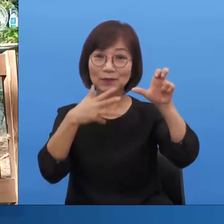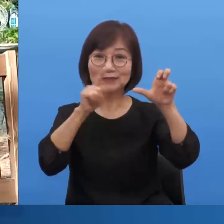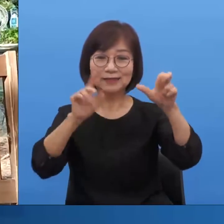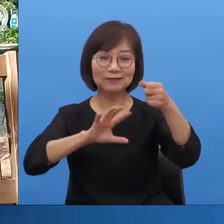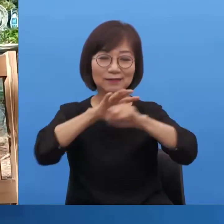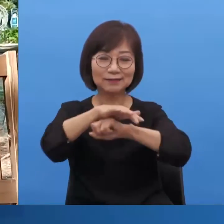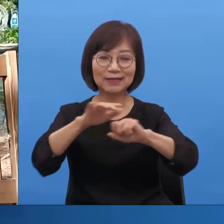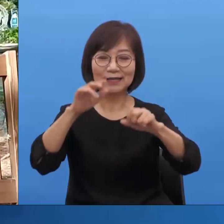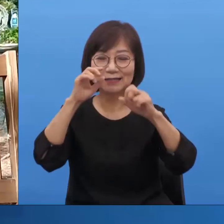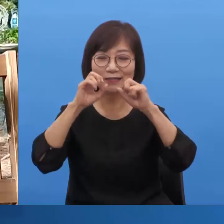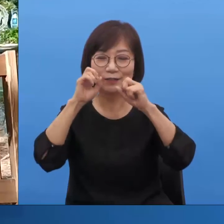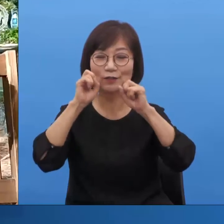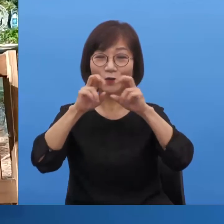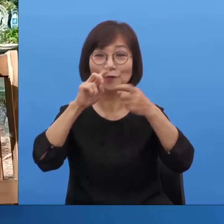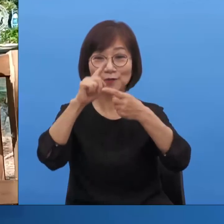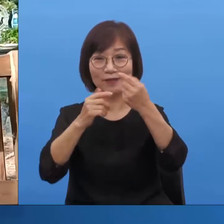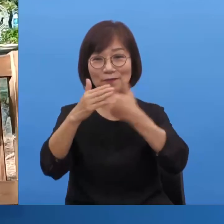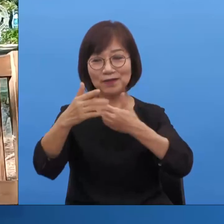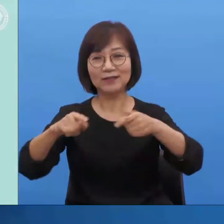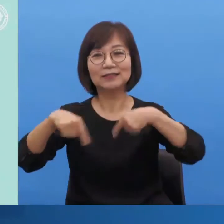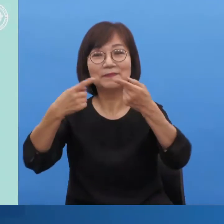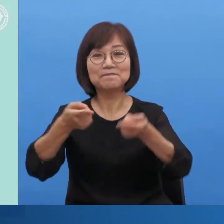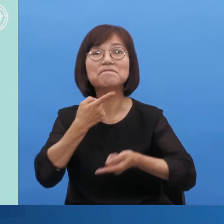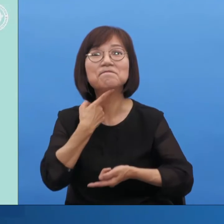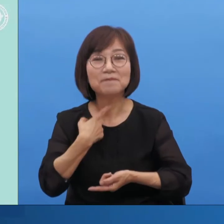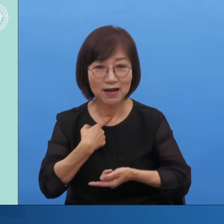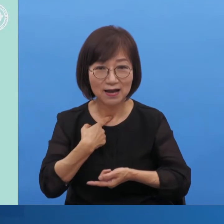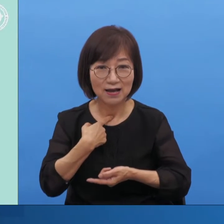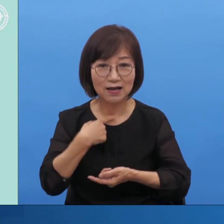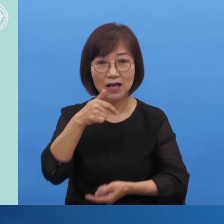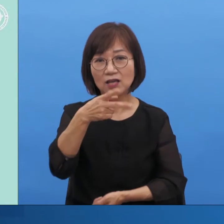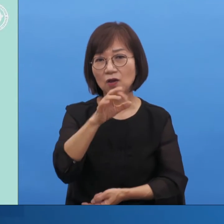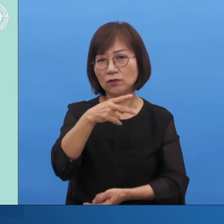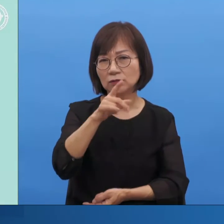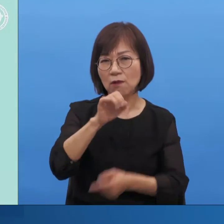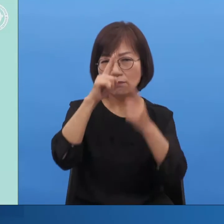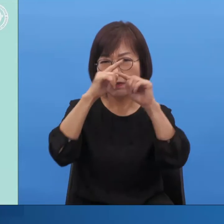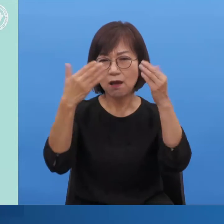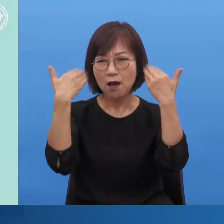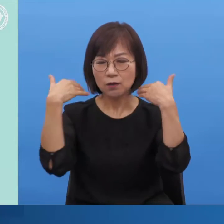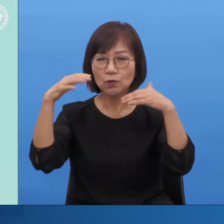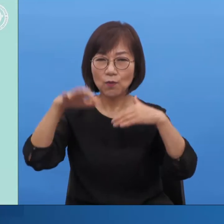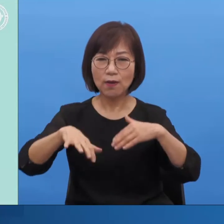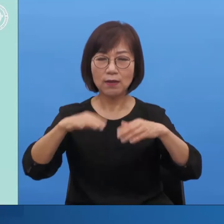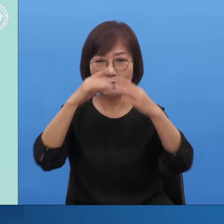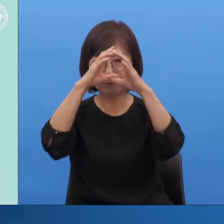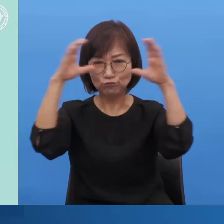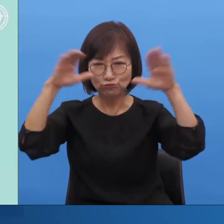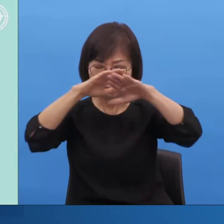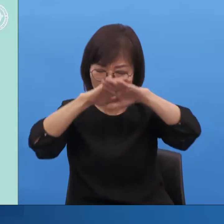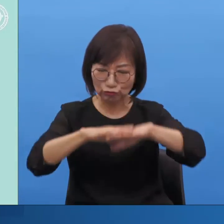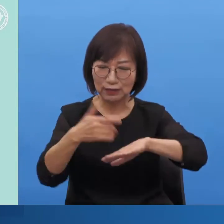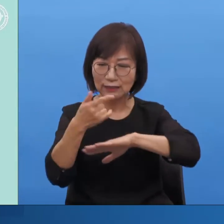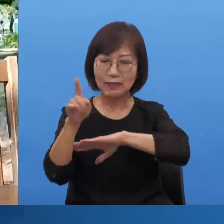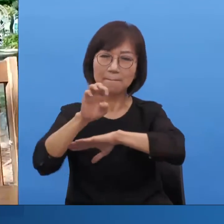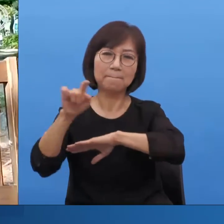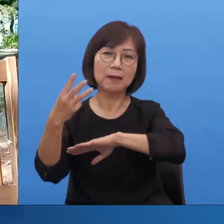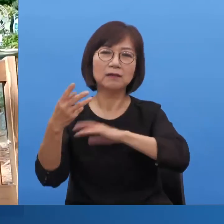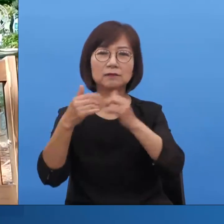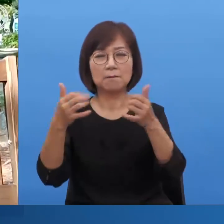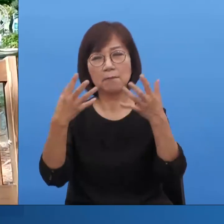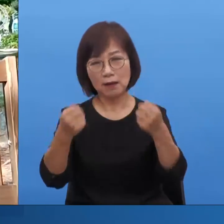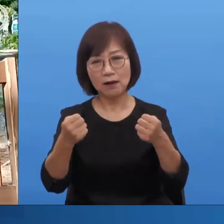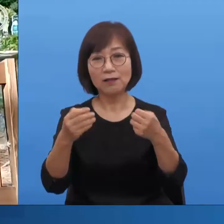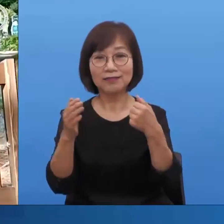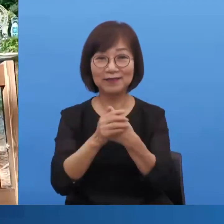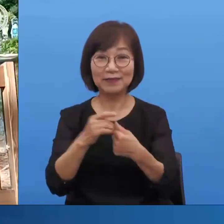the 25th Missionary Conference. Gyeongsang University has many Muslims and many Nepalese. I am